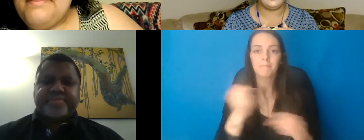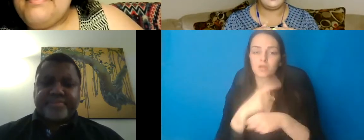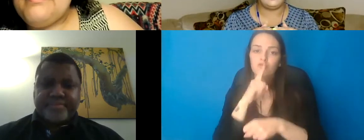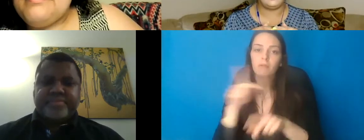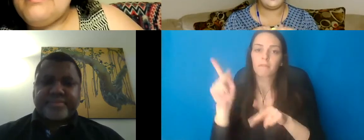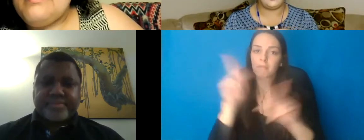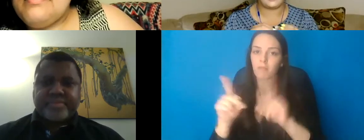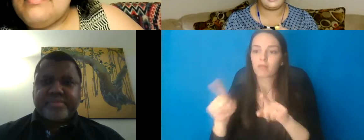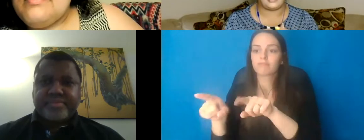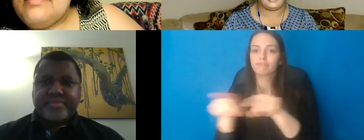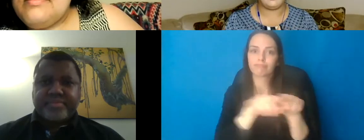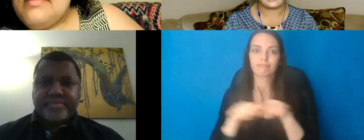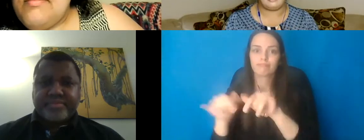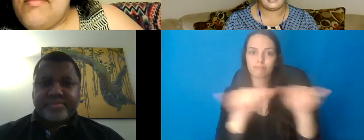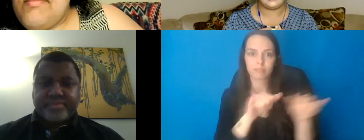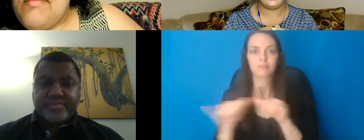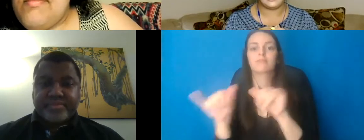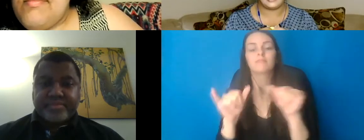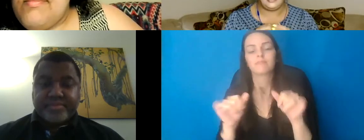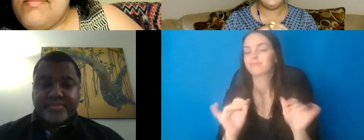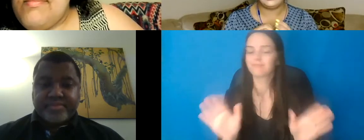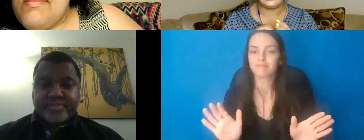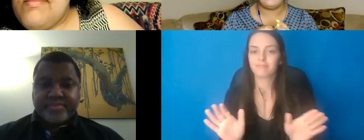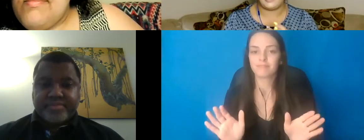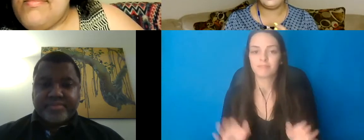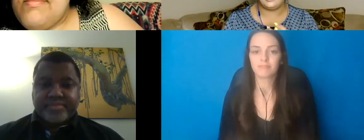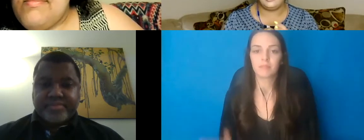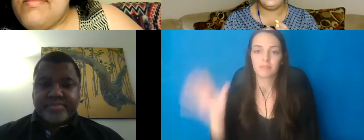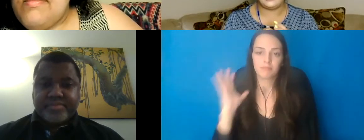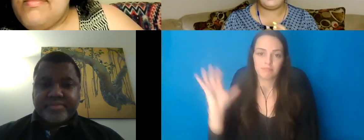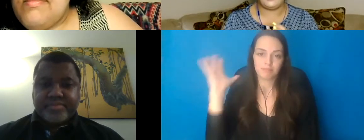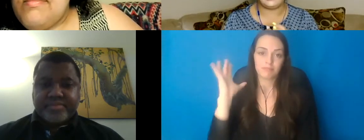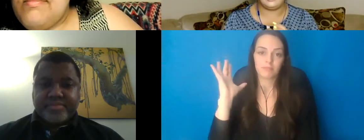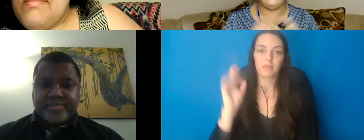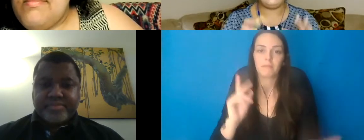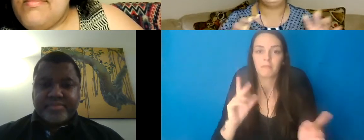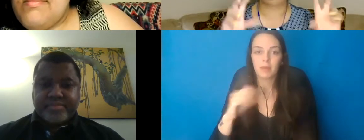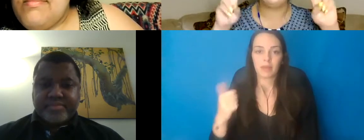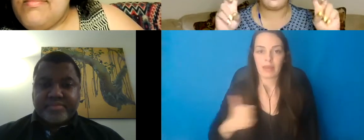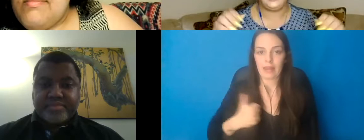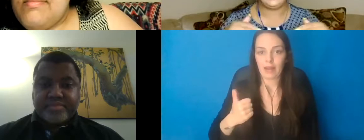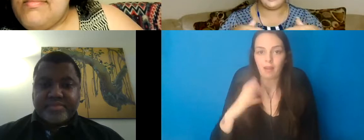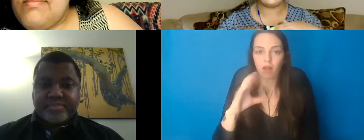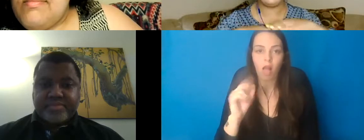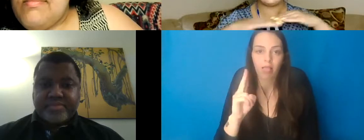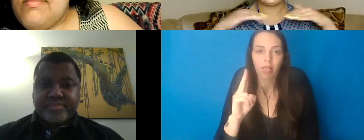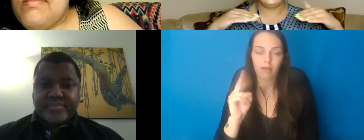When Canada was colonized, it wasn't about them teaching our ways. It was us being